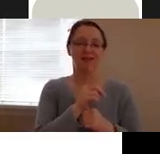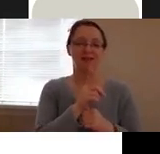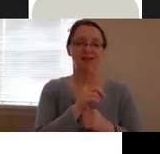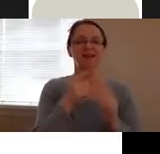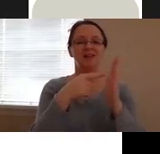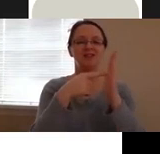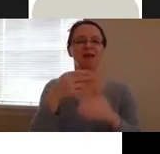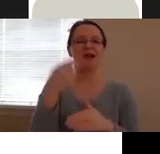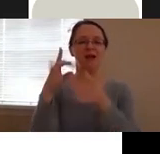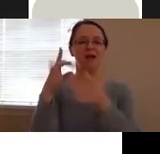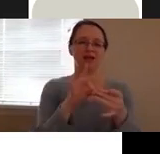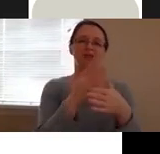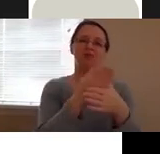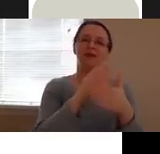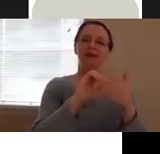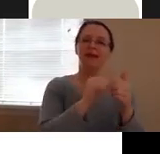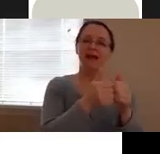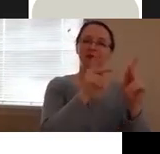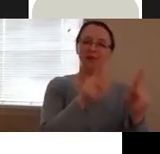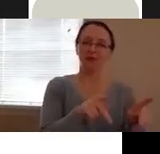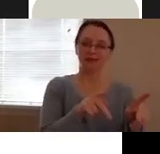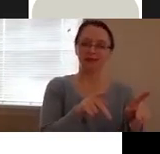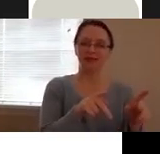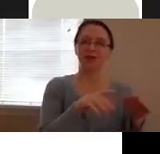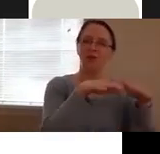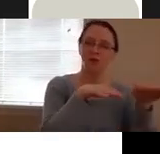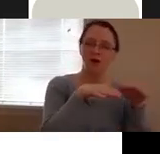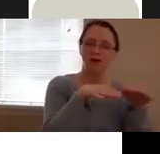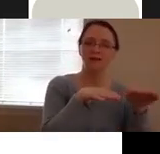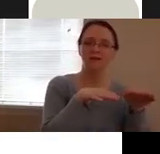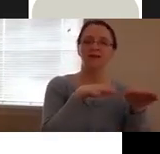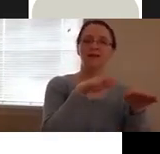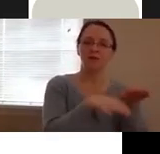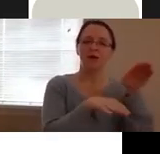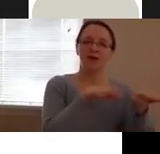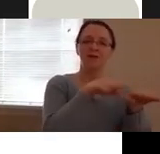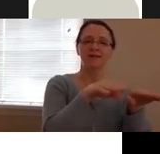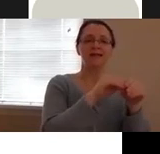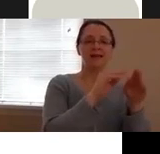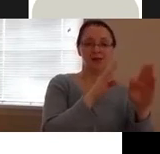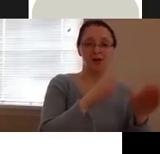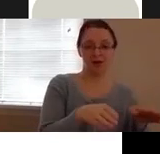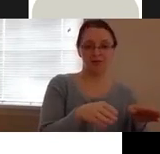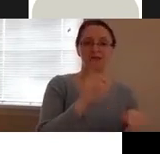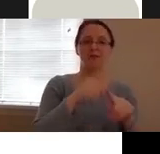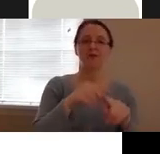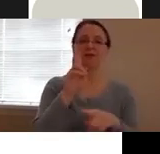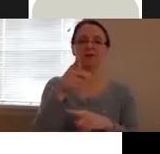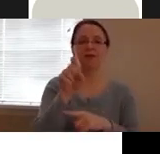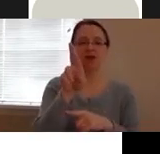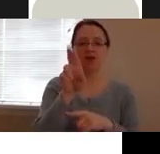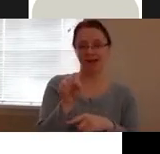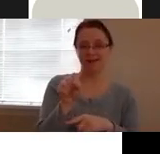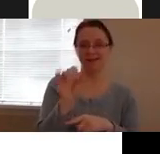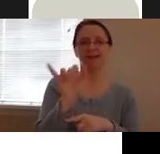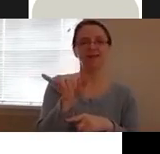showing high correlation between how the person walk on their gait in their home and their UPDRS. And this is, of